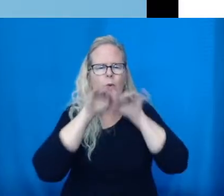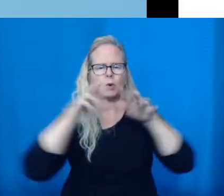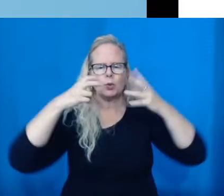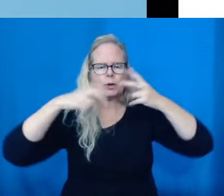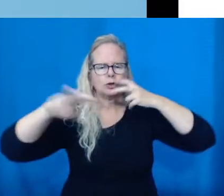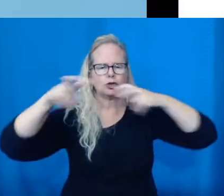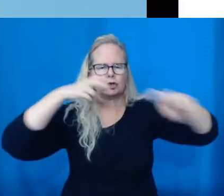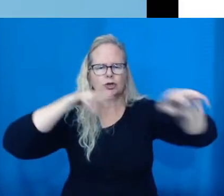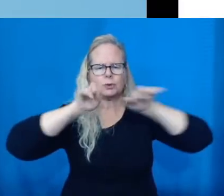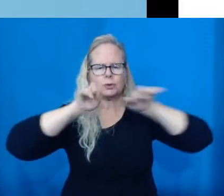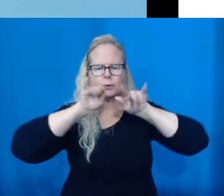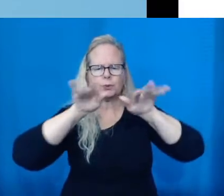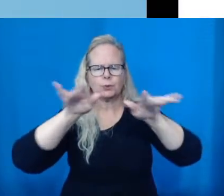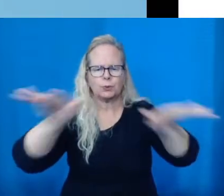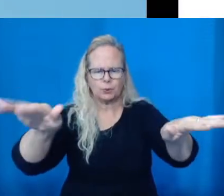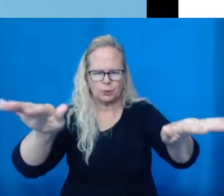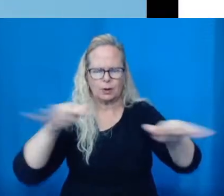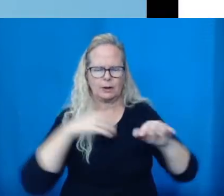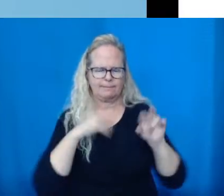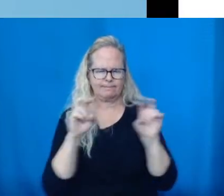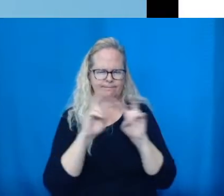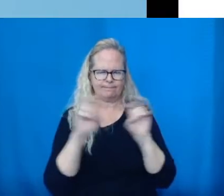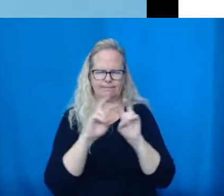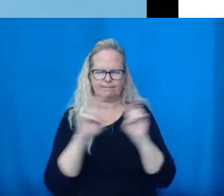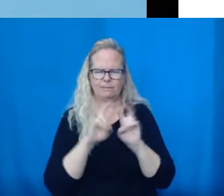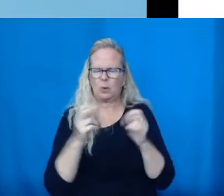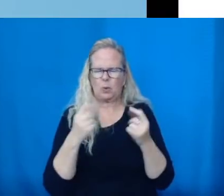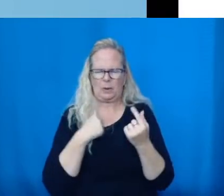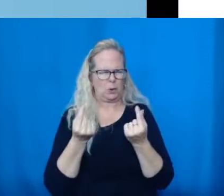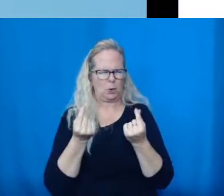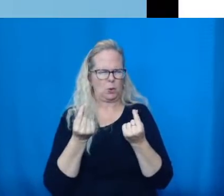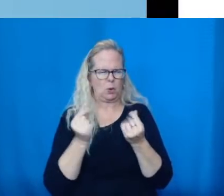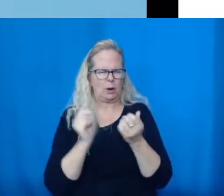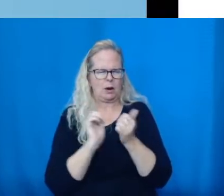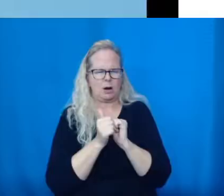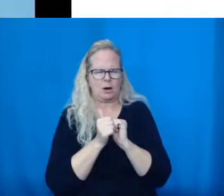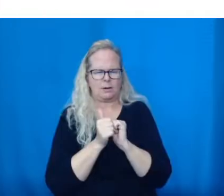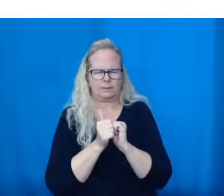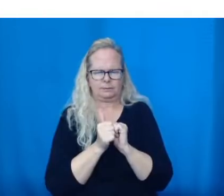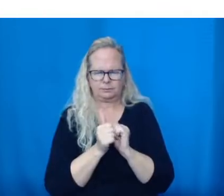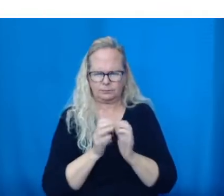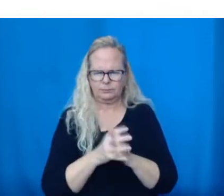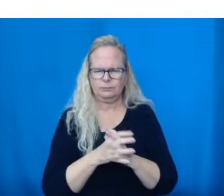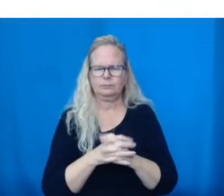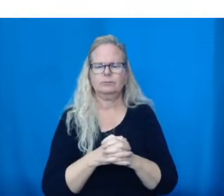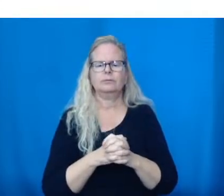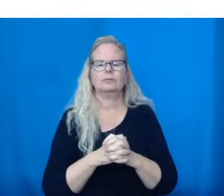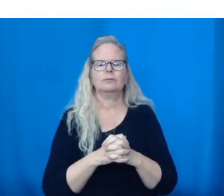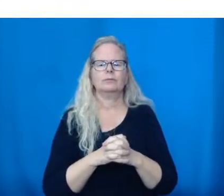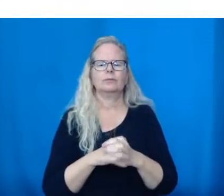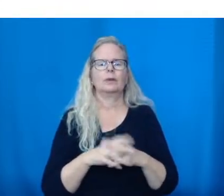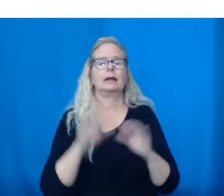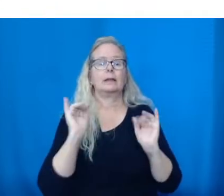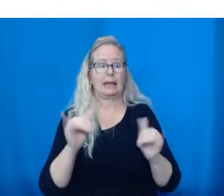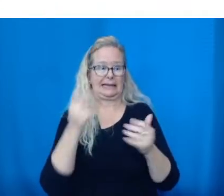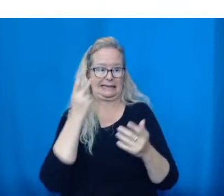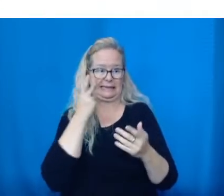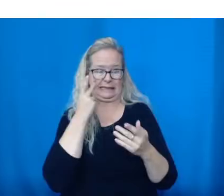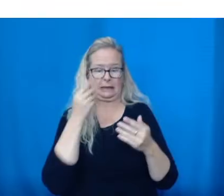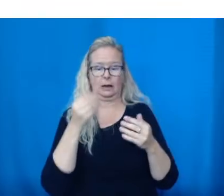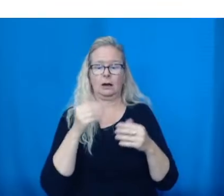So one area that has led to an immense amount of confusion has been over the role of droplets versus aerosols in the transmission of